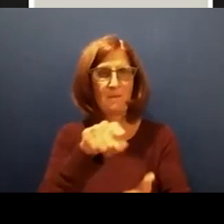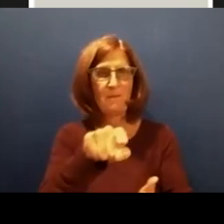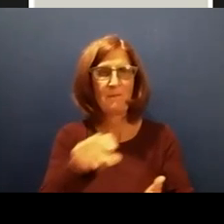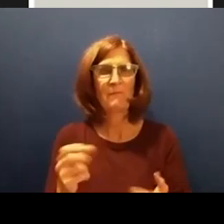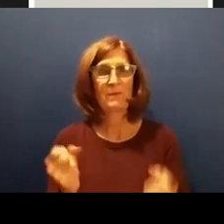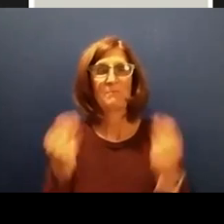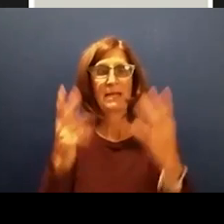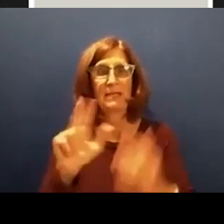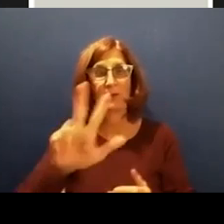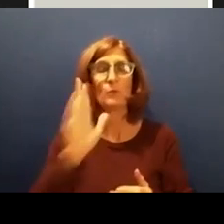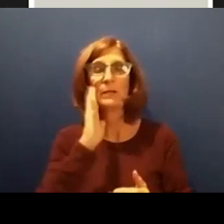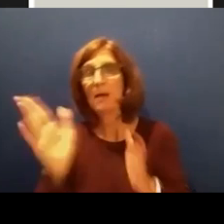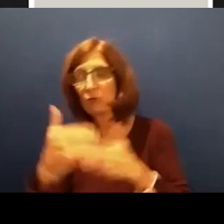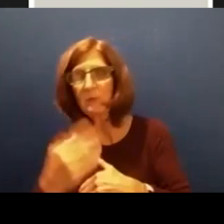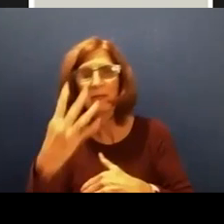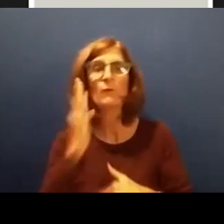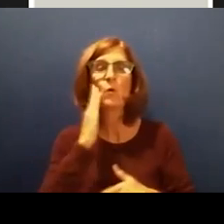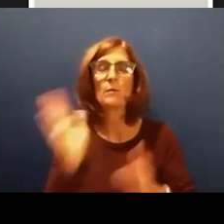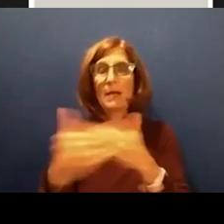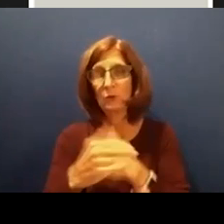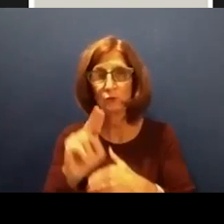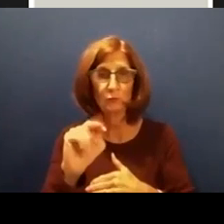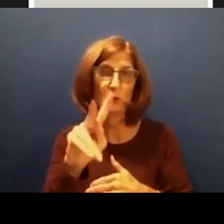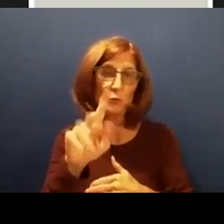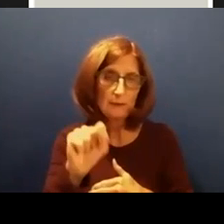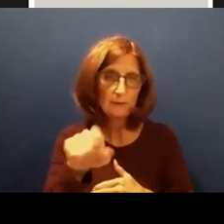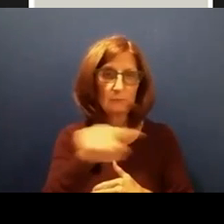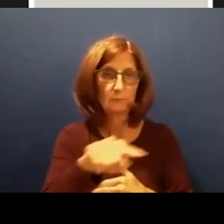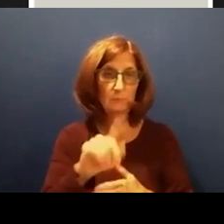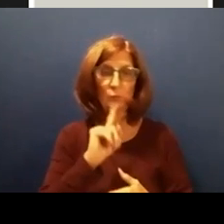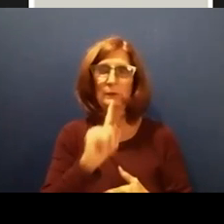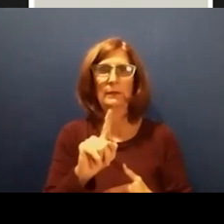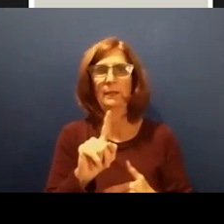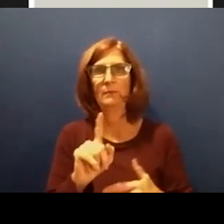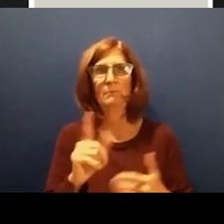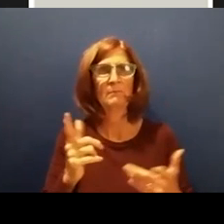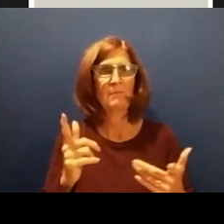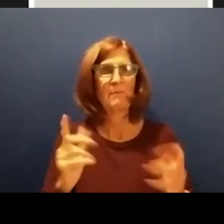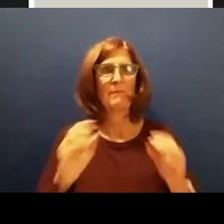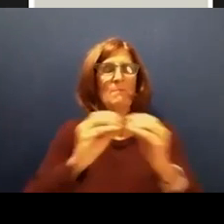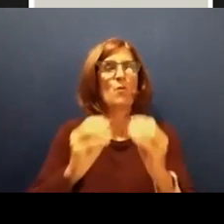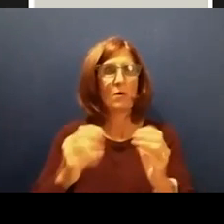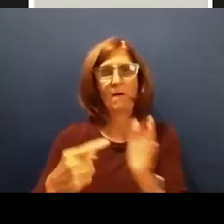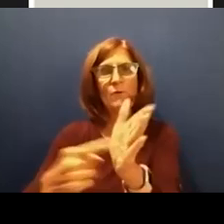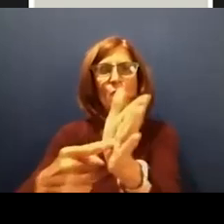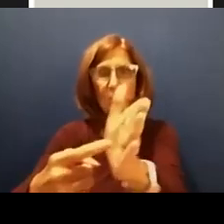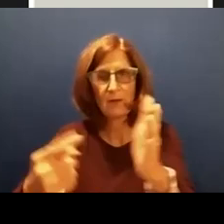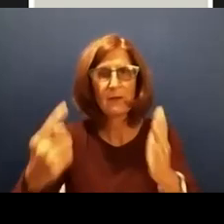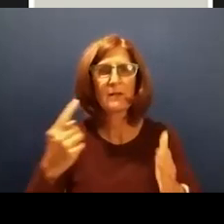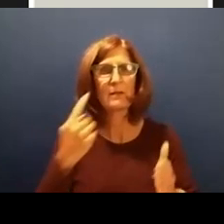3-bedroom units and 4-bedroom units, which is amazing to have, again, more affordable units for families